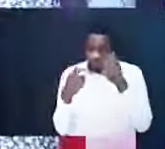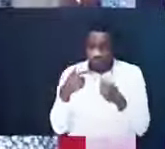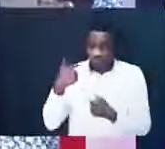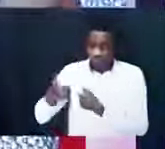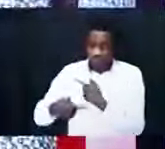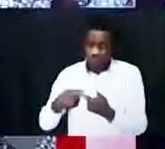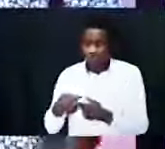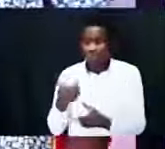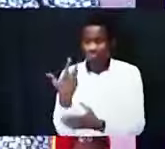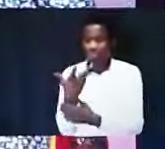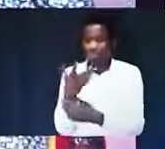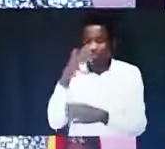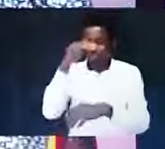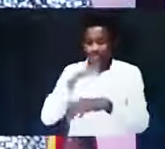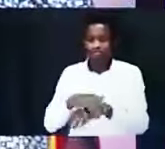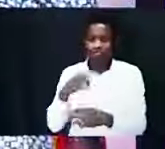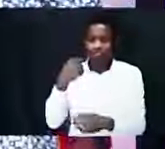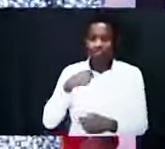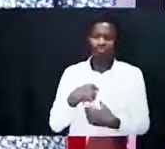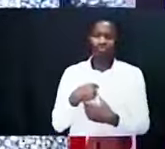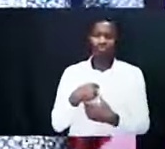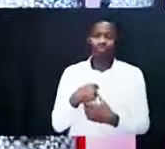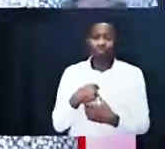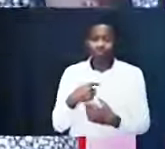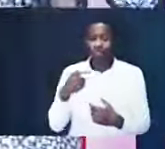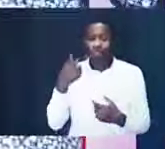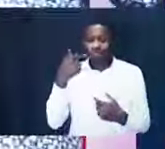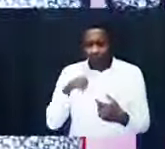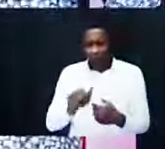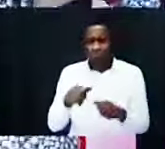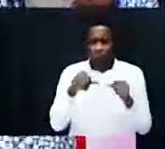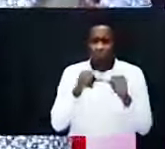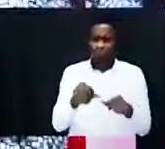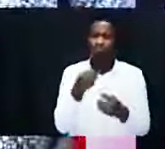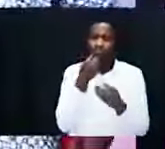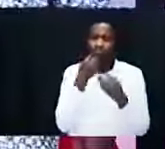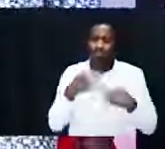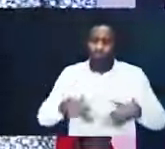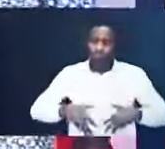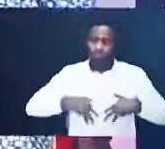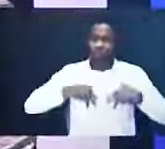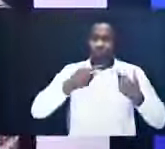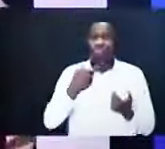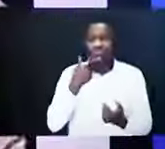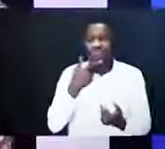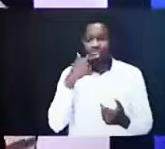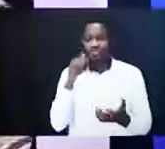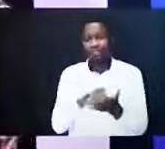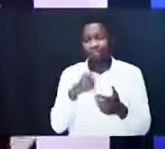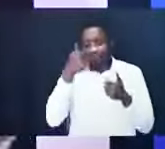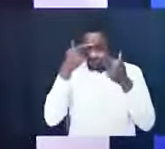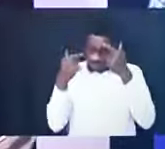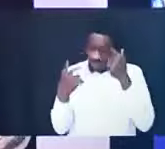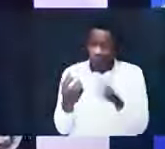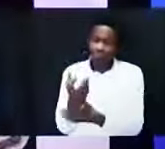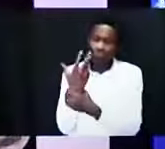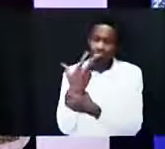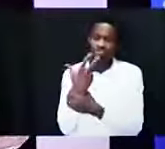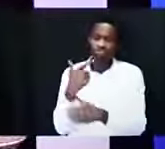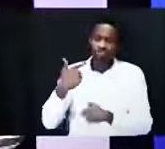saying, because the gracious hand of God is upon us, we will see it much more and